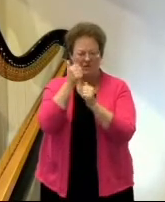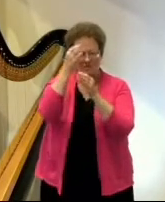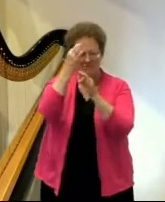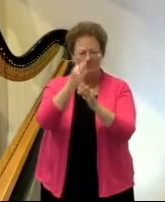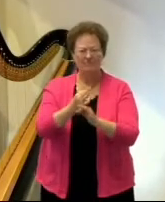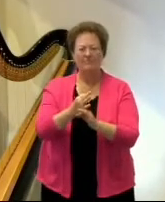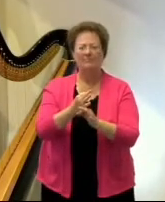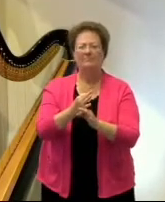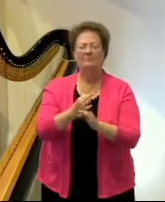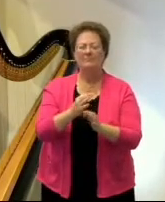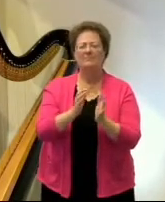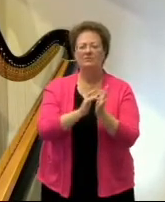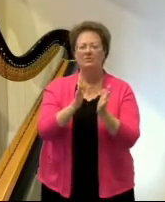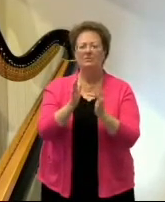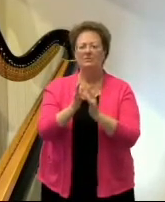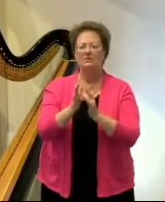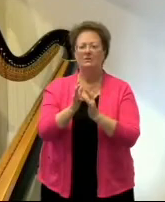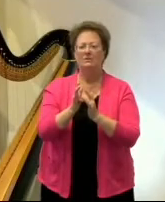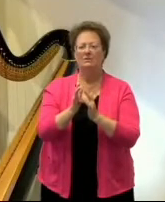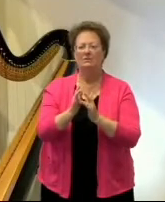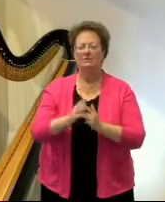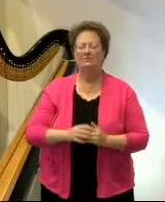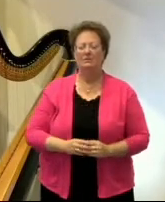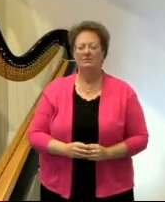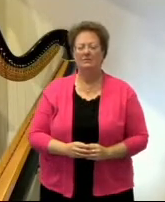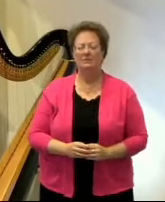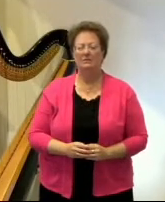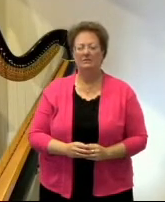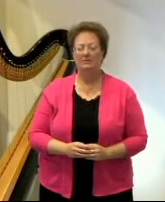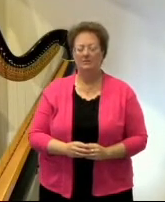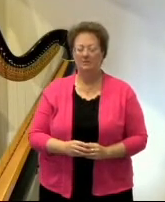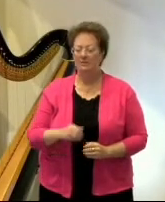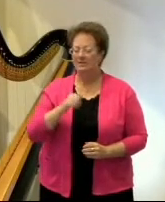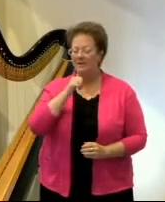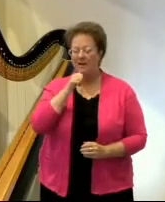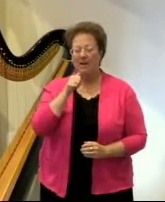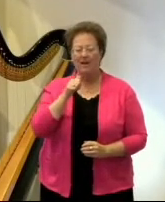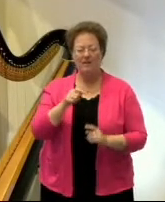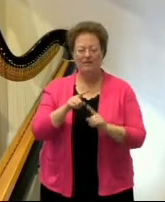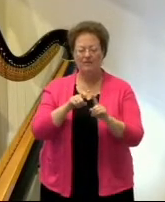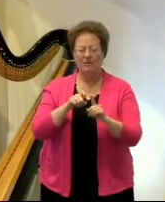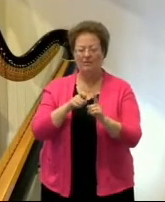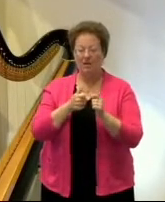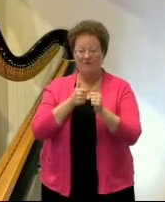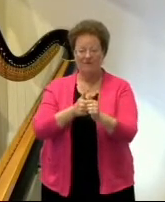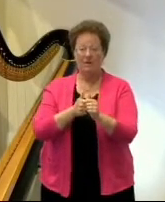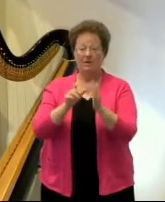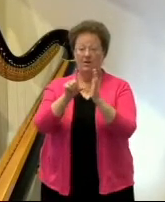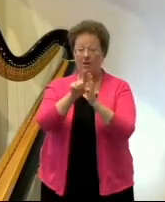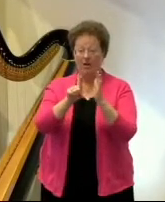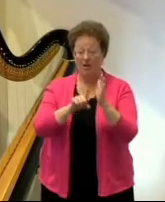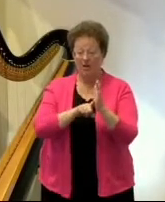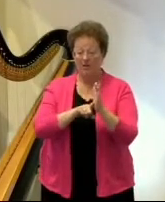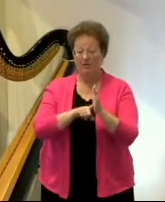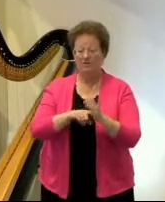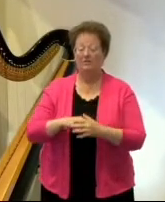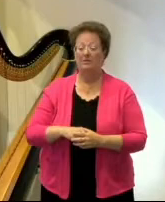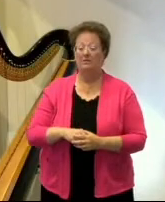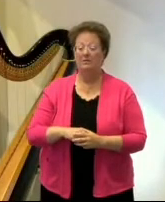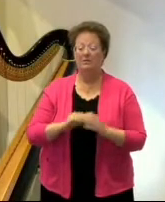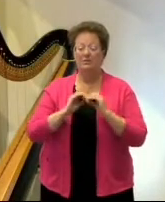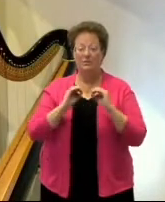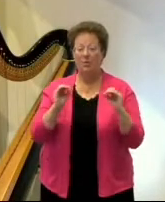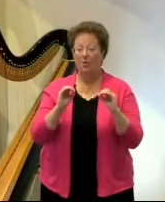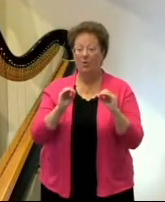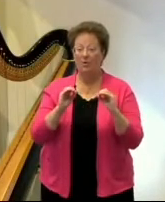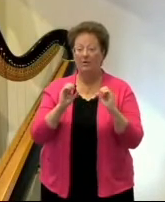that we may be justified by faith in Christ and not by observing the law. Because by observing the law, no one